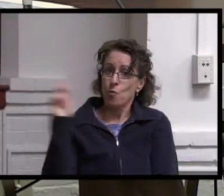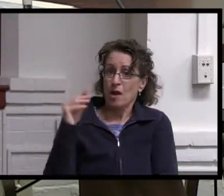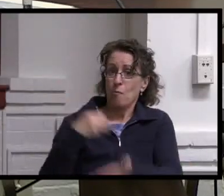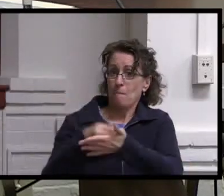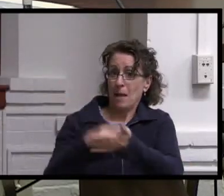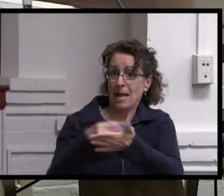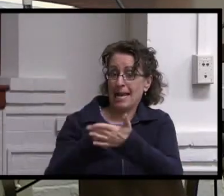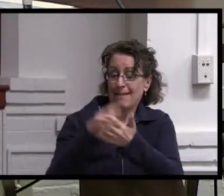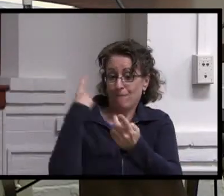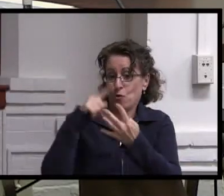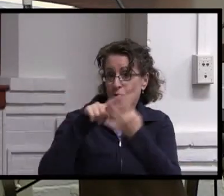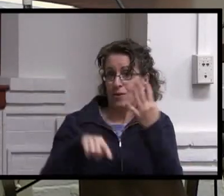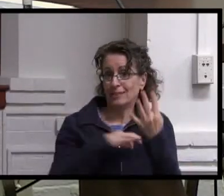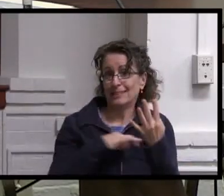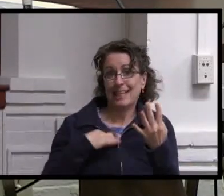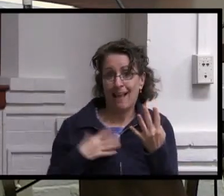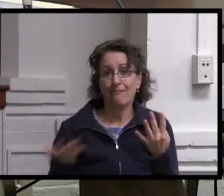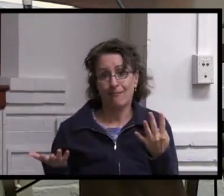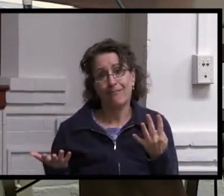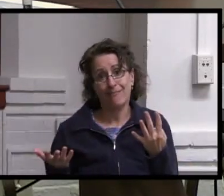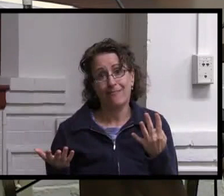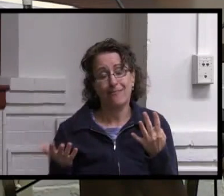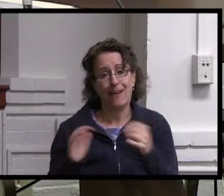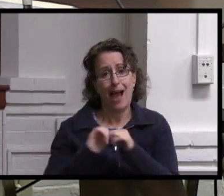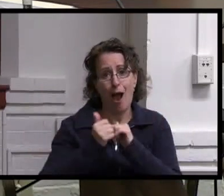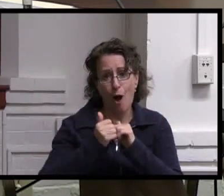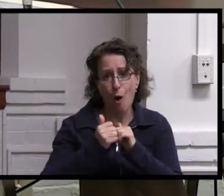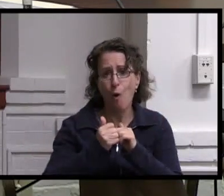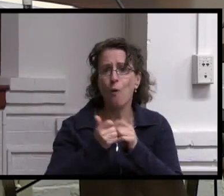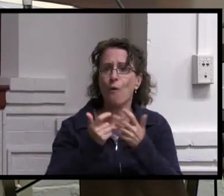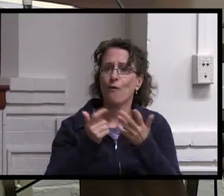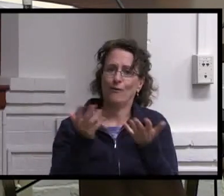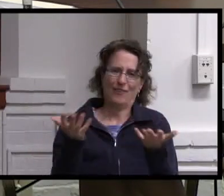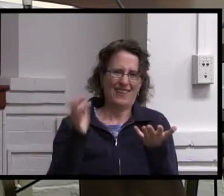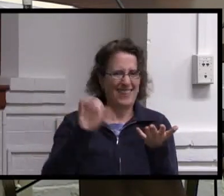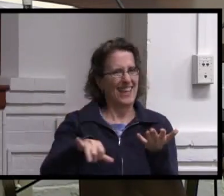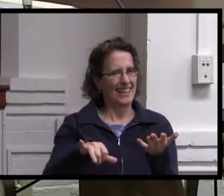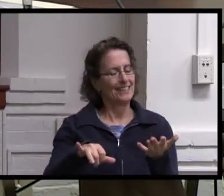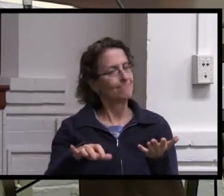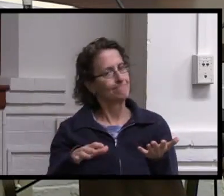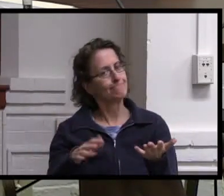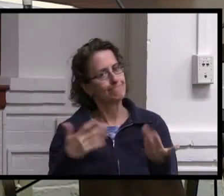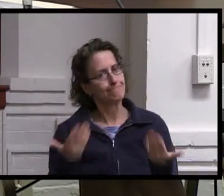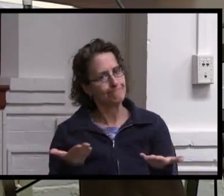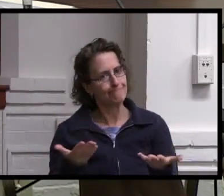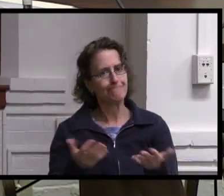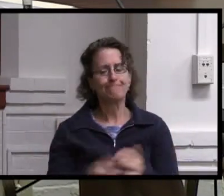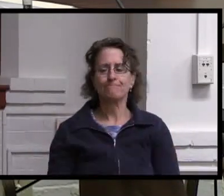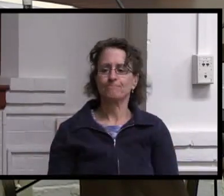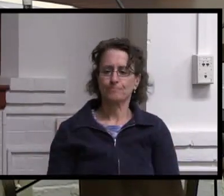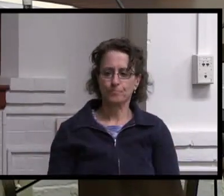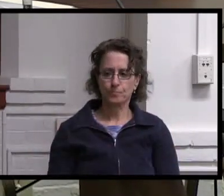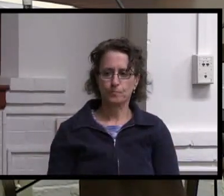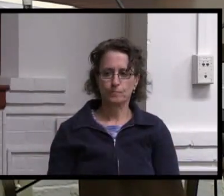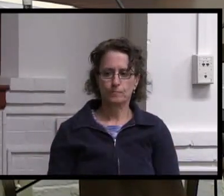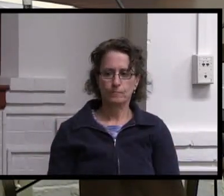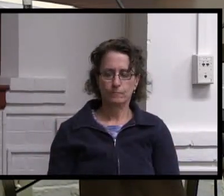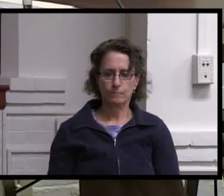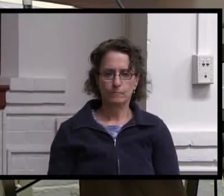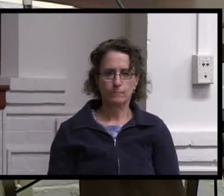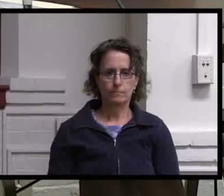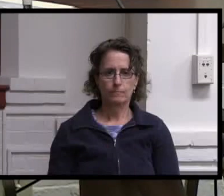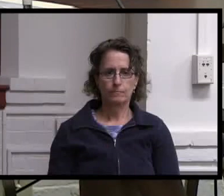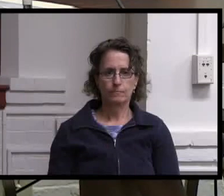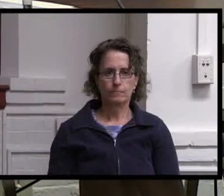be staffed and organized? Initially, what we can do is I will